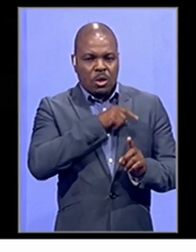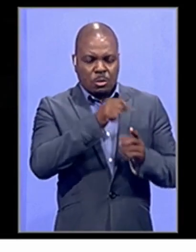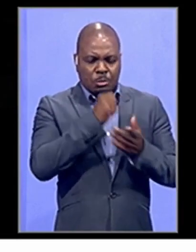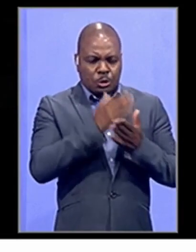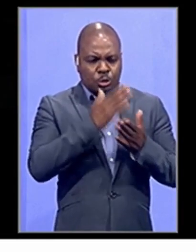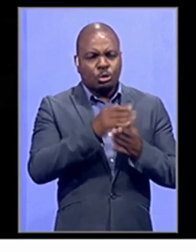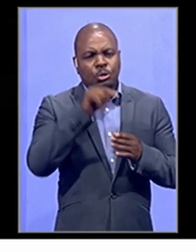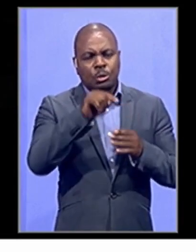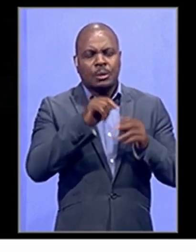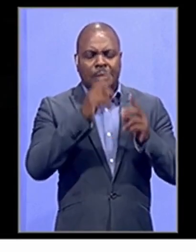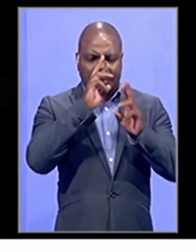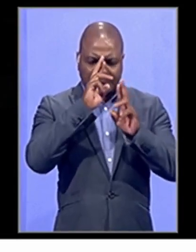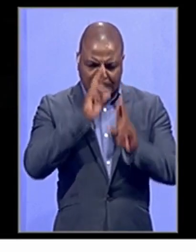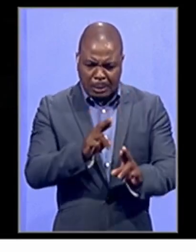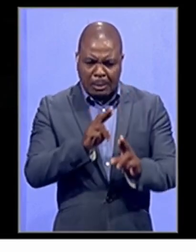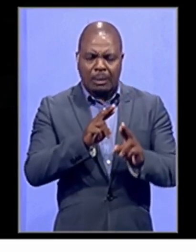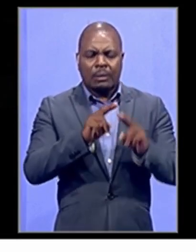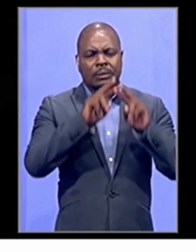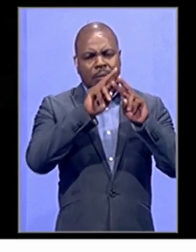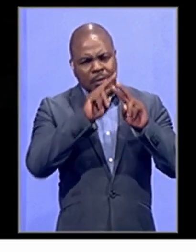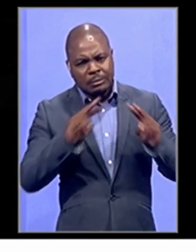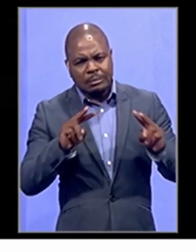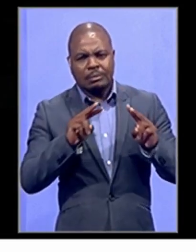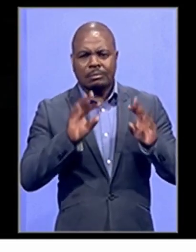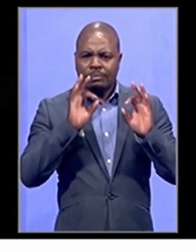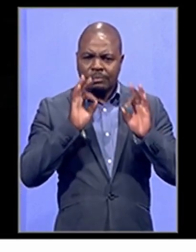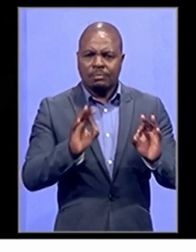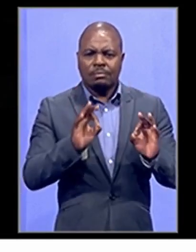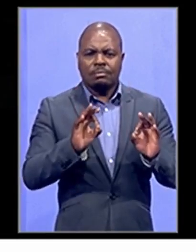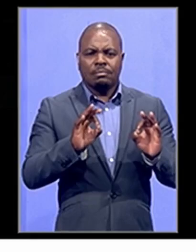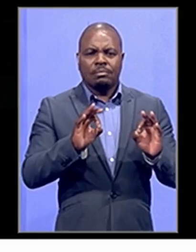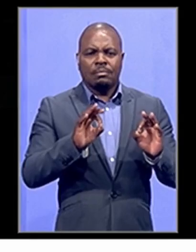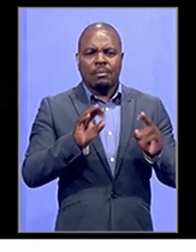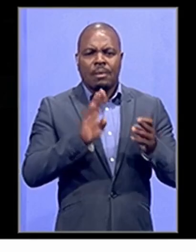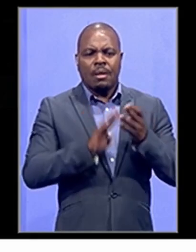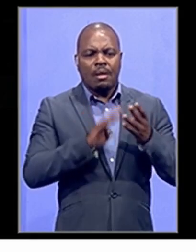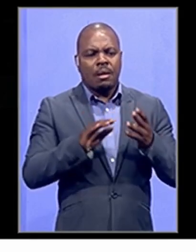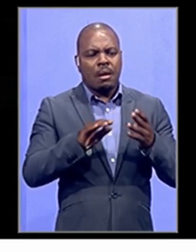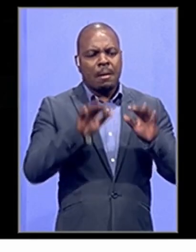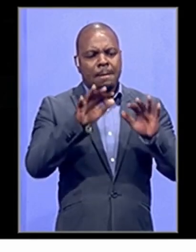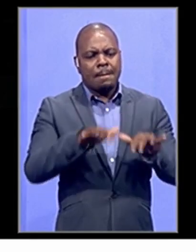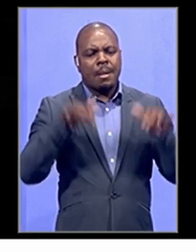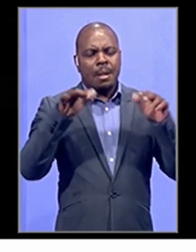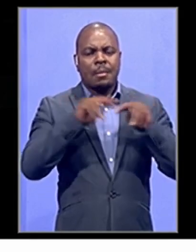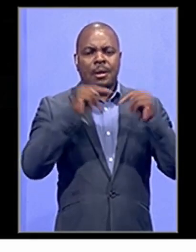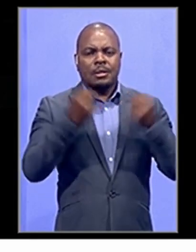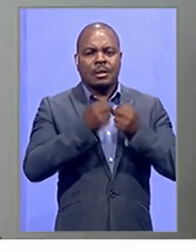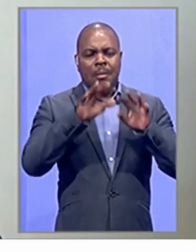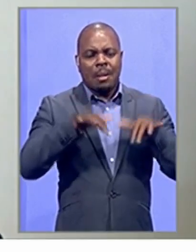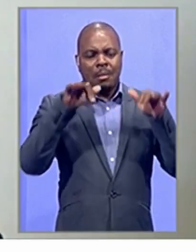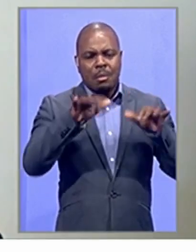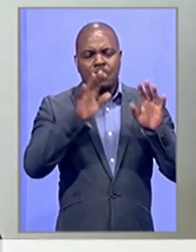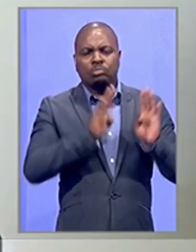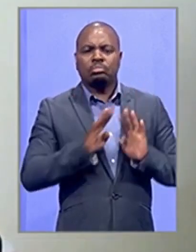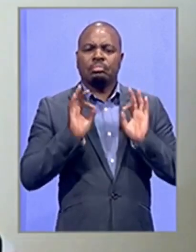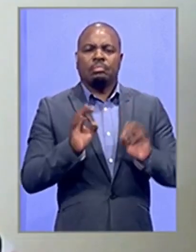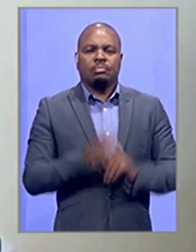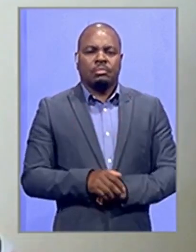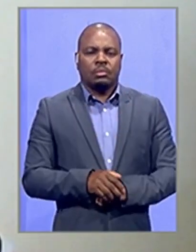respect, discipline, and she protected the decorum of the National Assembly.